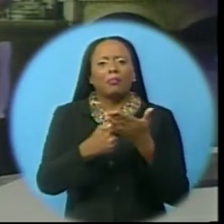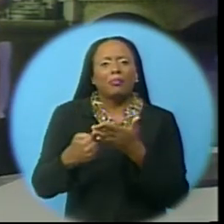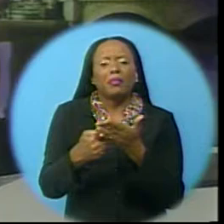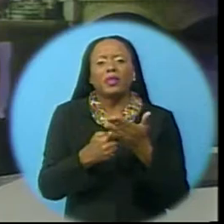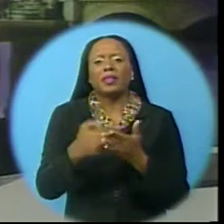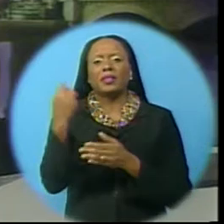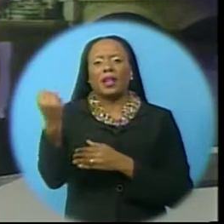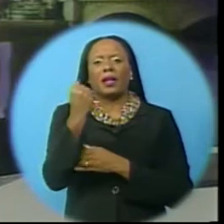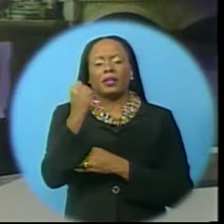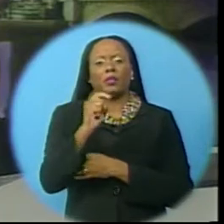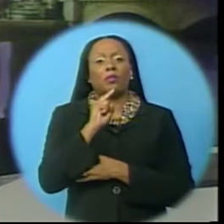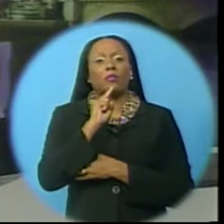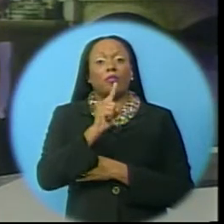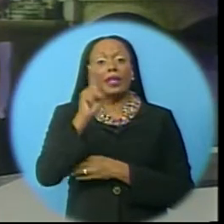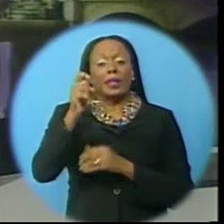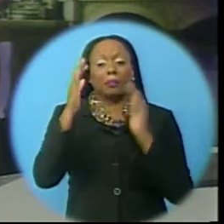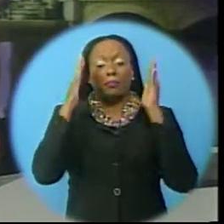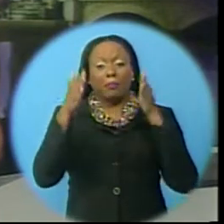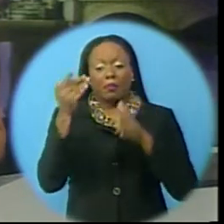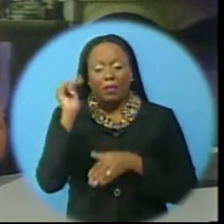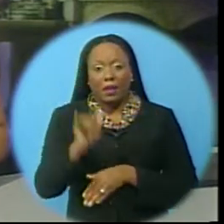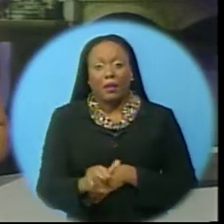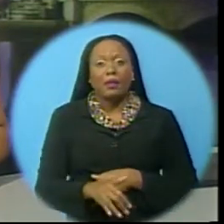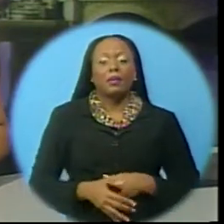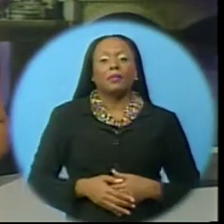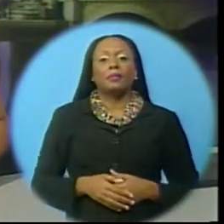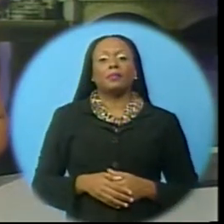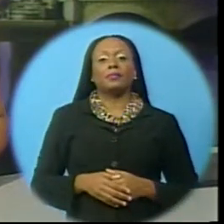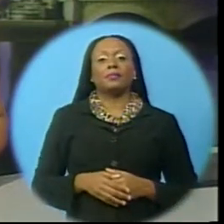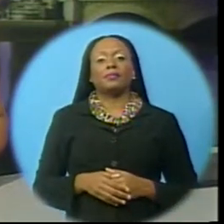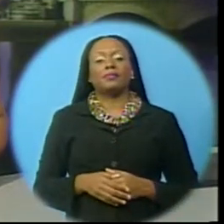getting special attention from the union.